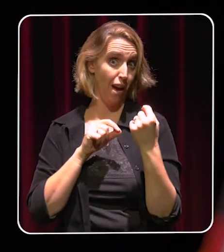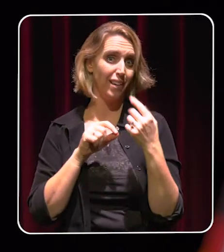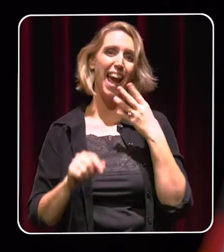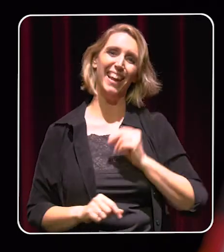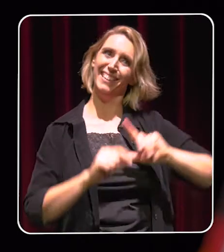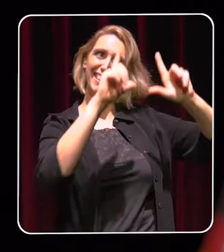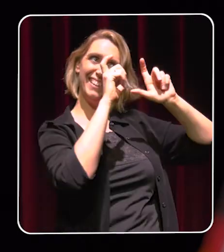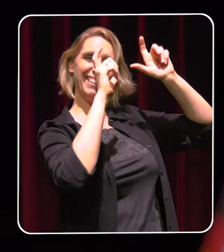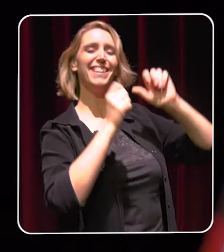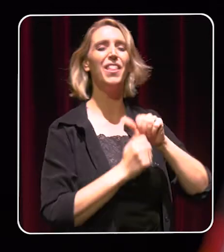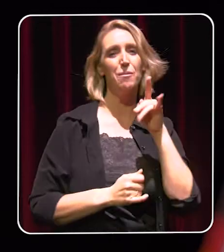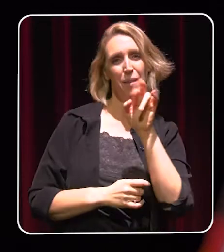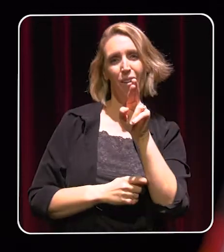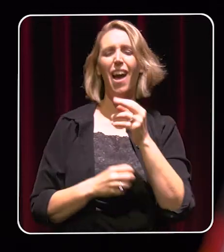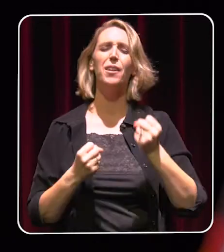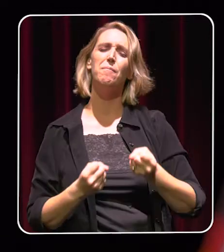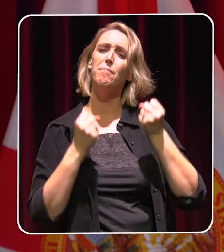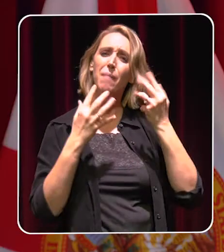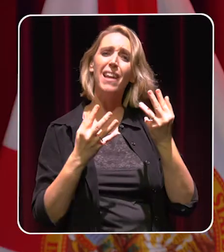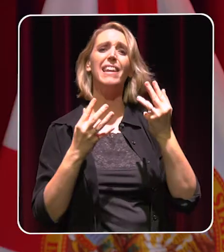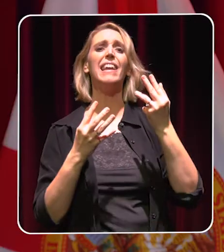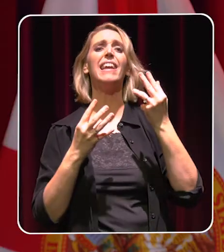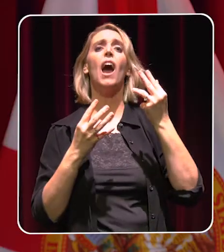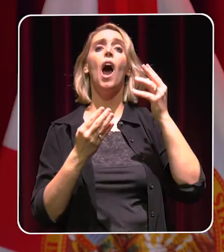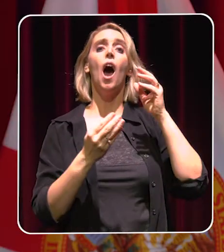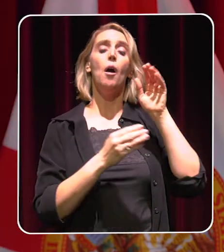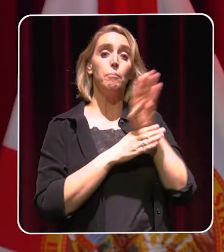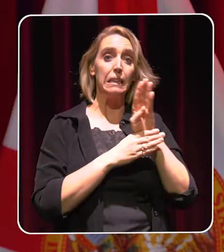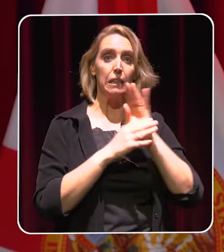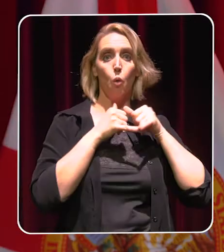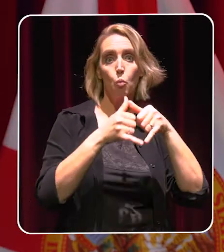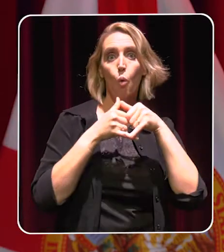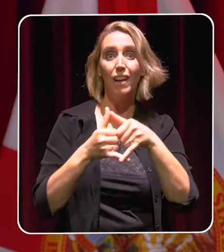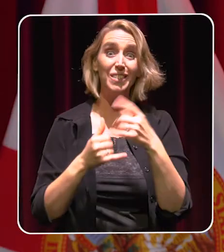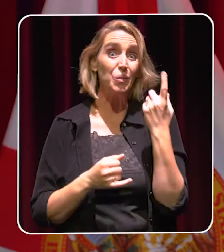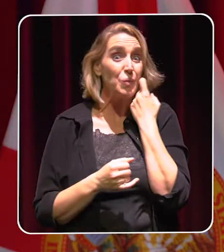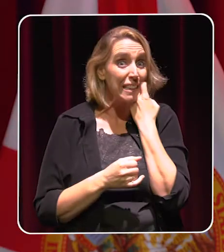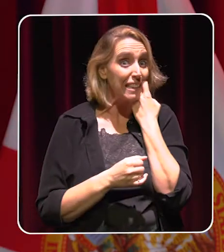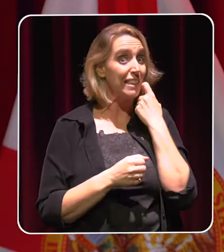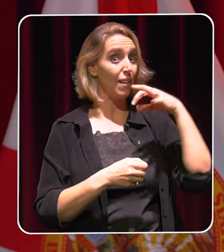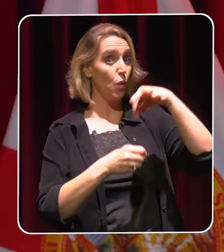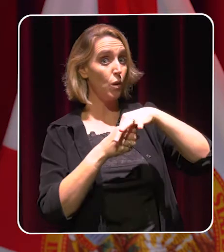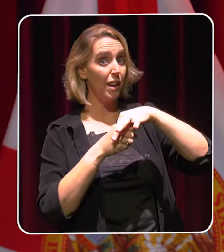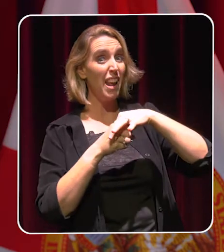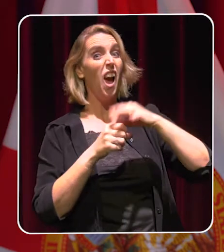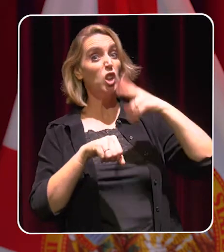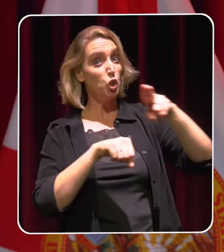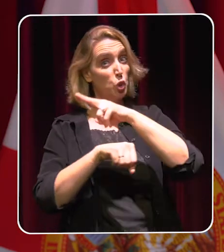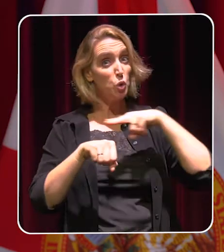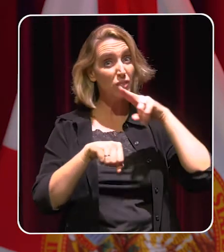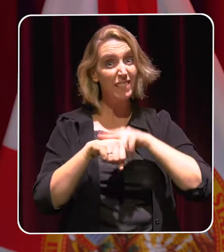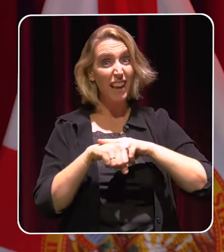course, selfies at the pier, along with numerous industry awards, the St. Pete Pier was recently voted the